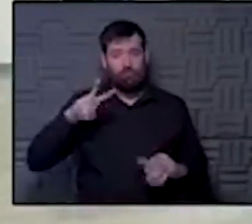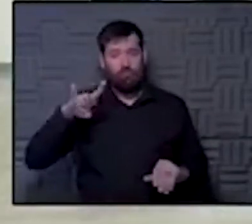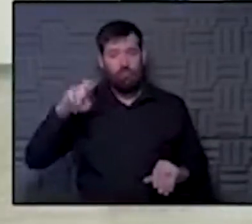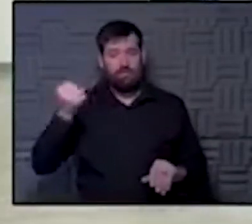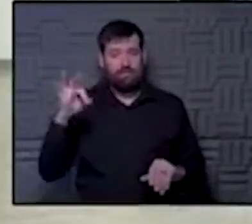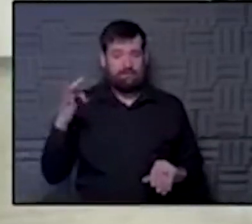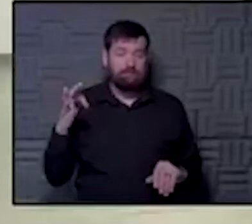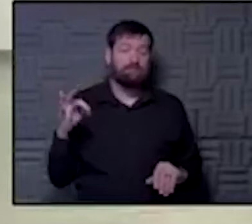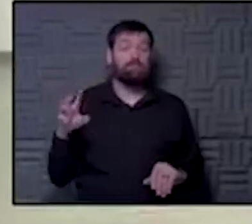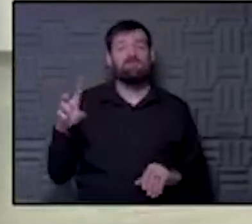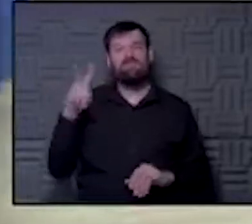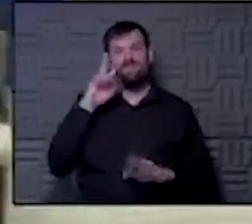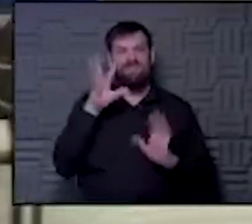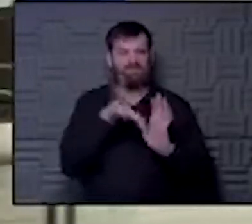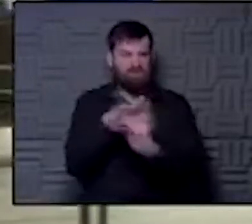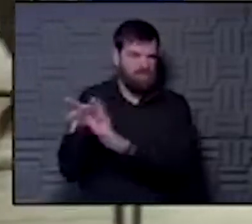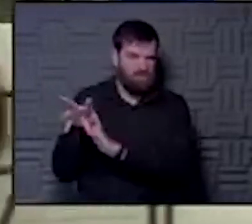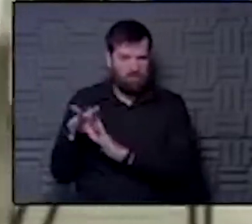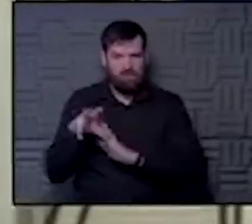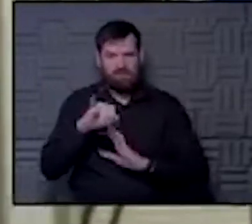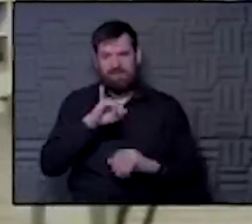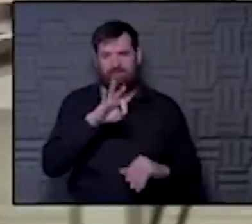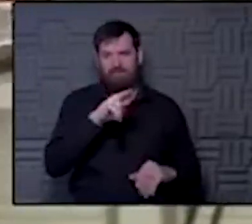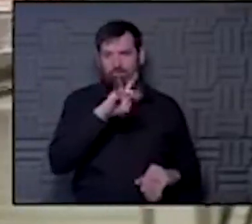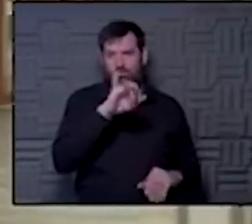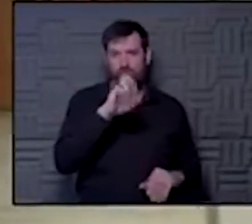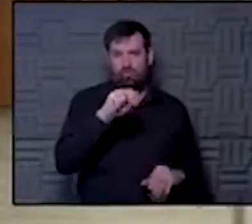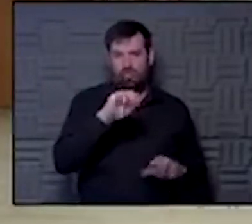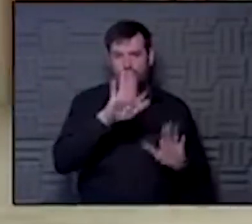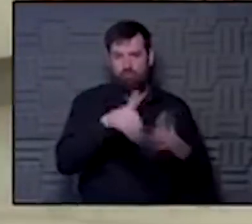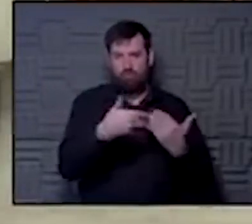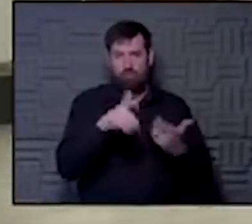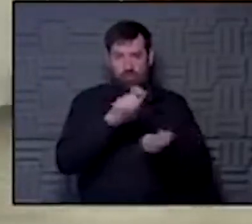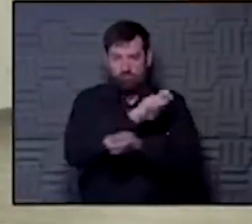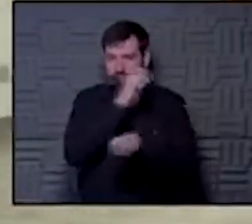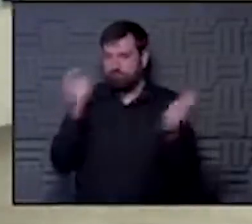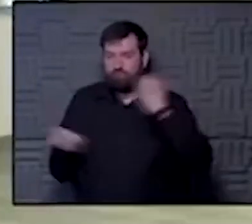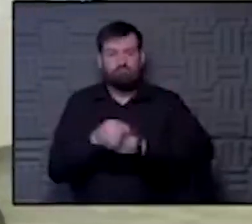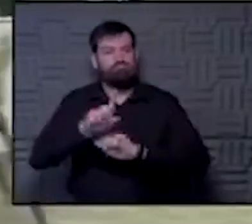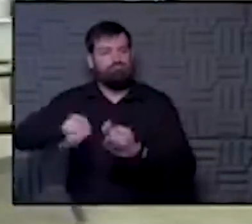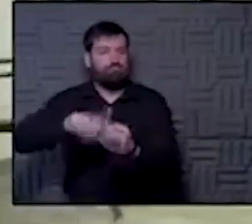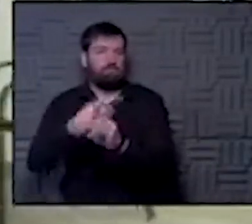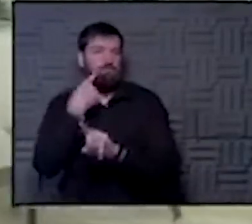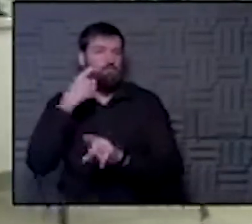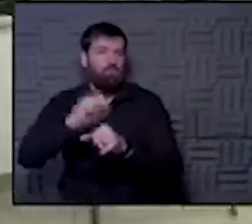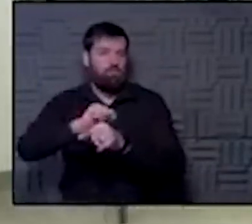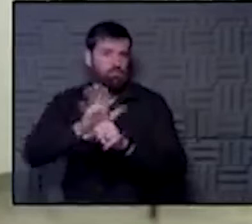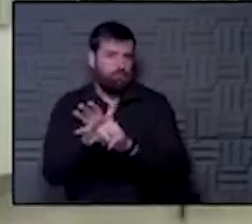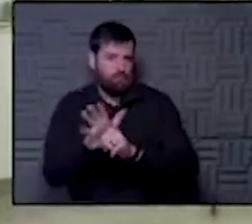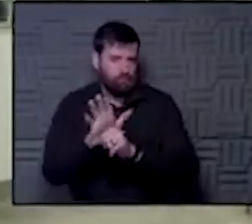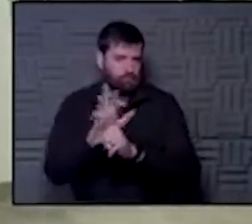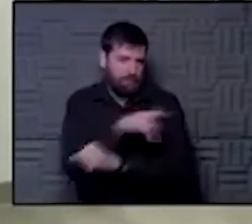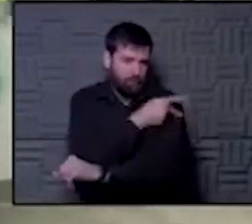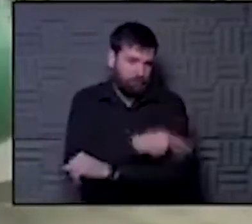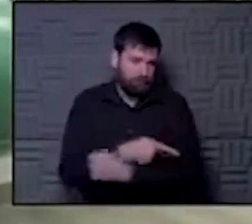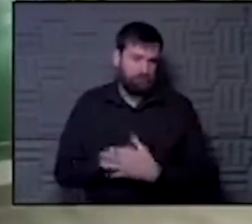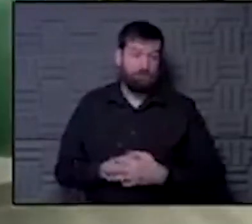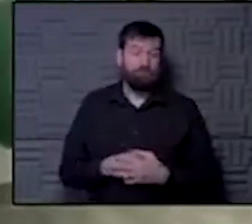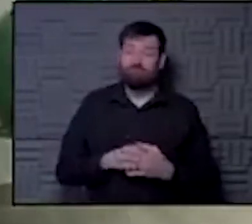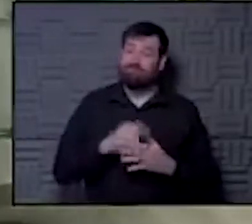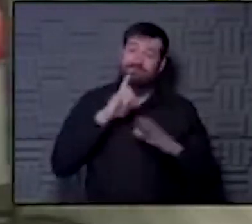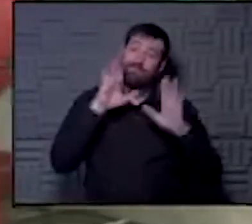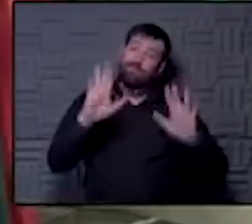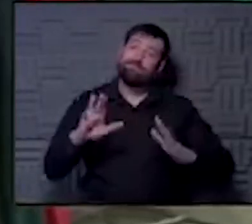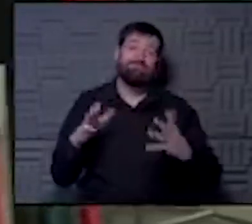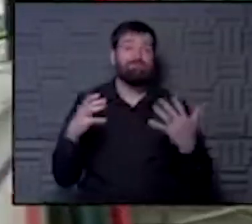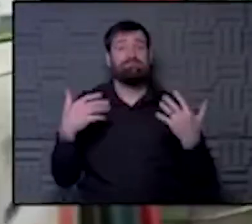COVID-19. I think there's a video of a converted infusion room that will be just for our COVID-19 patients, which is awesome. Again, I think it's really